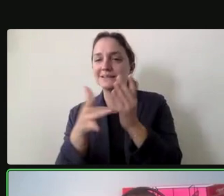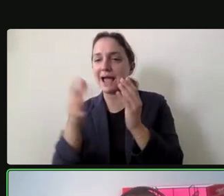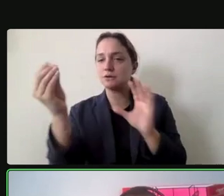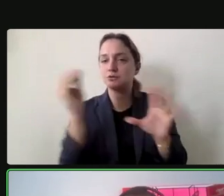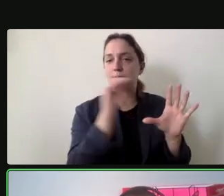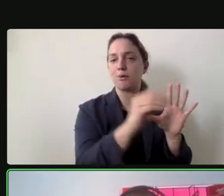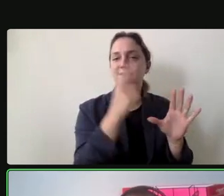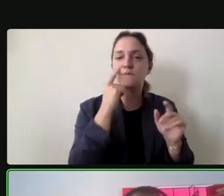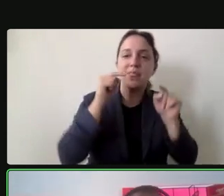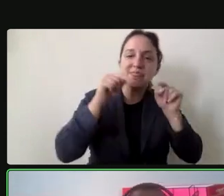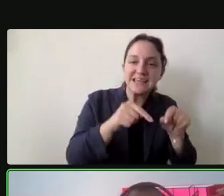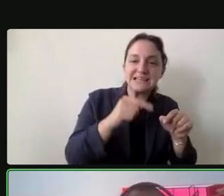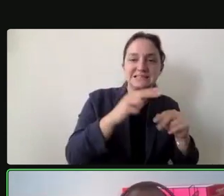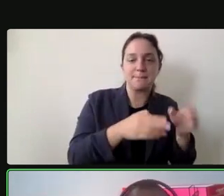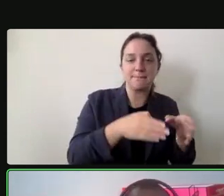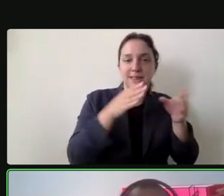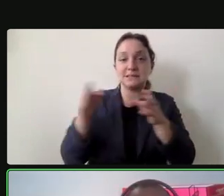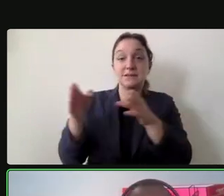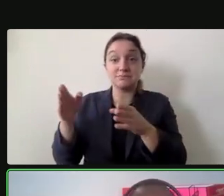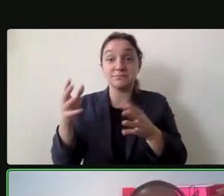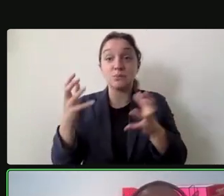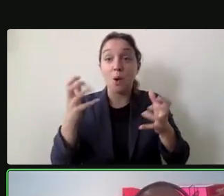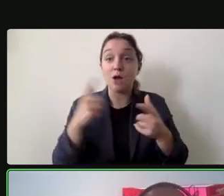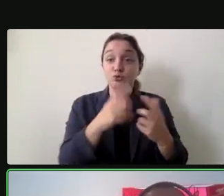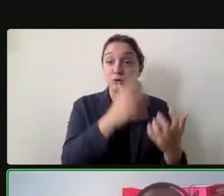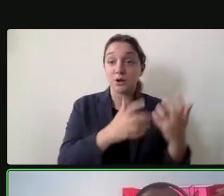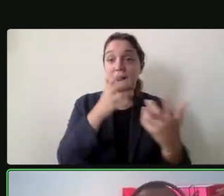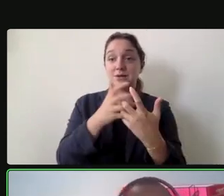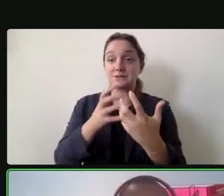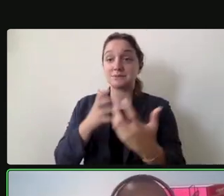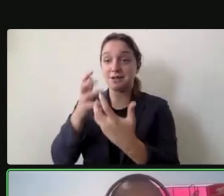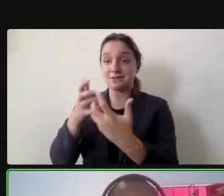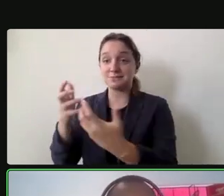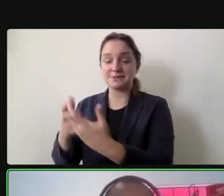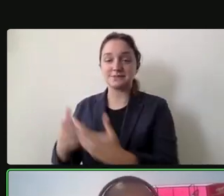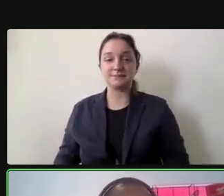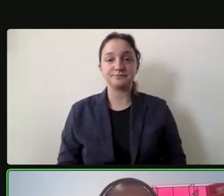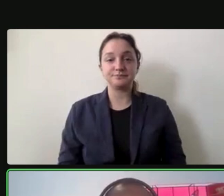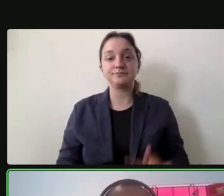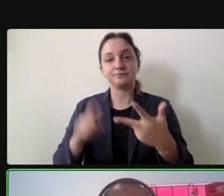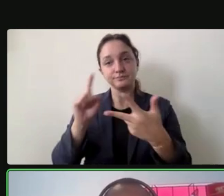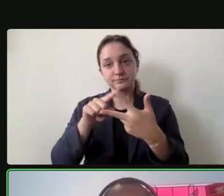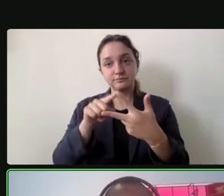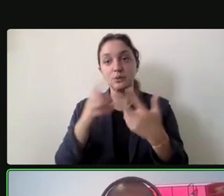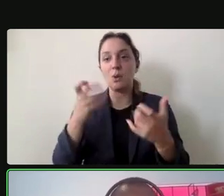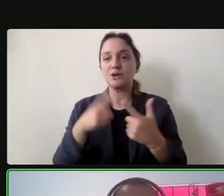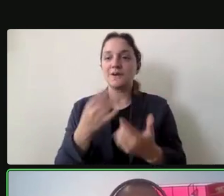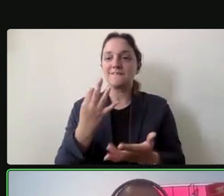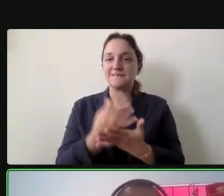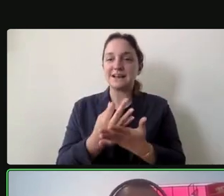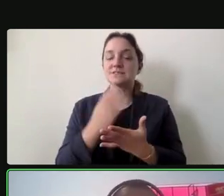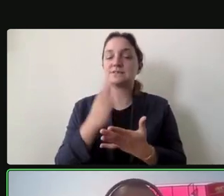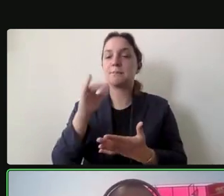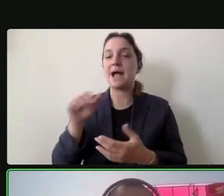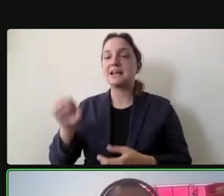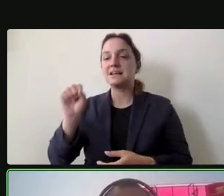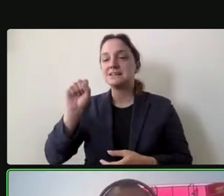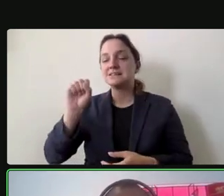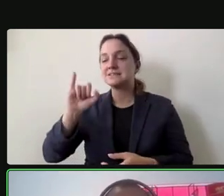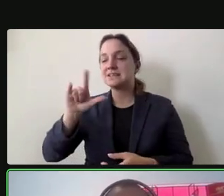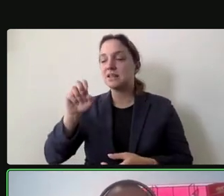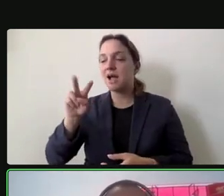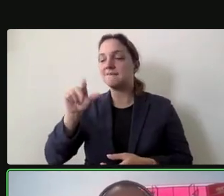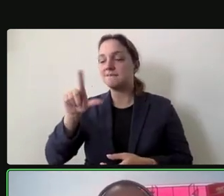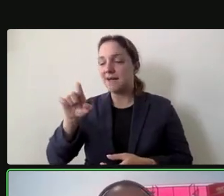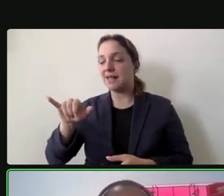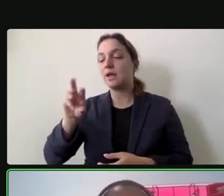which buildings. And we want to do that for every building in America. Second, we want to be able to finance all of this by partnering with Silicon Valley and Wall Street and with you guys in the